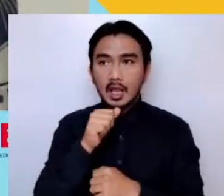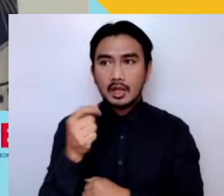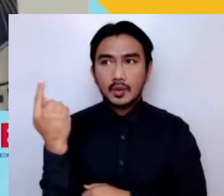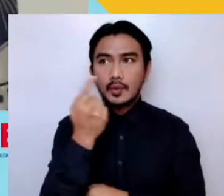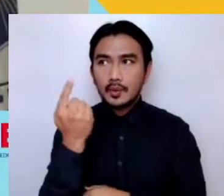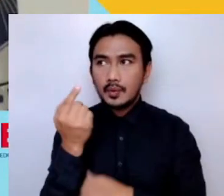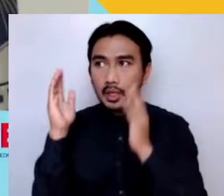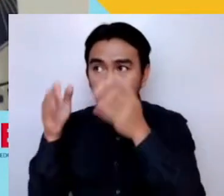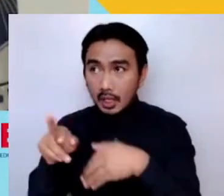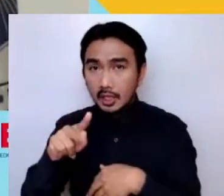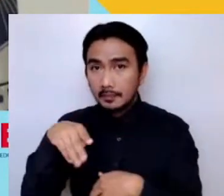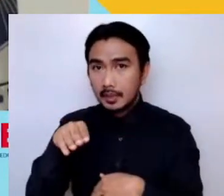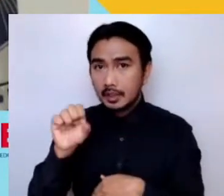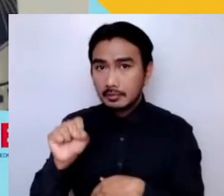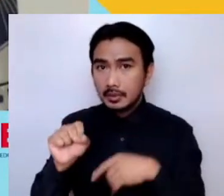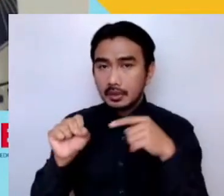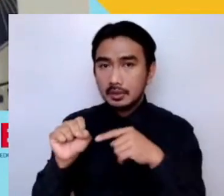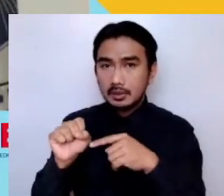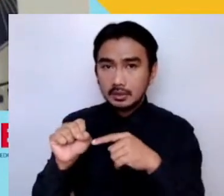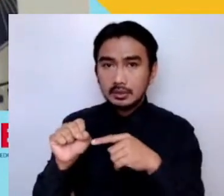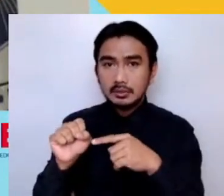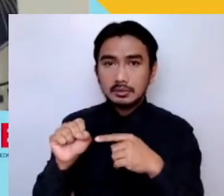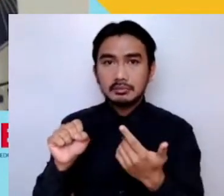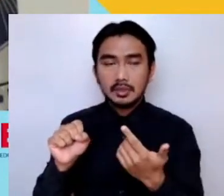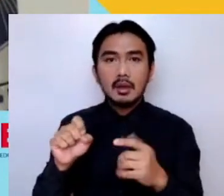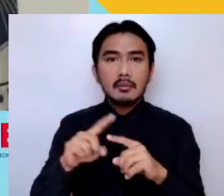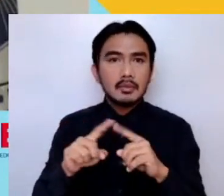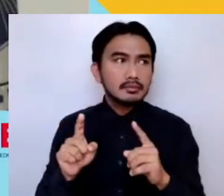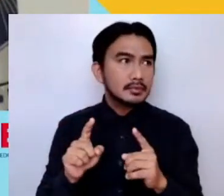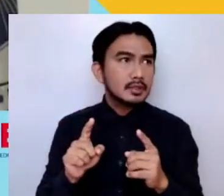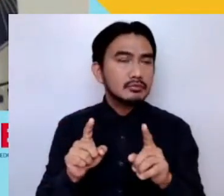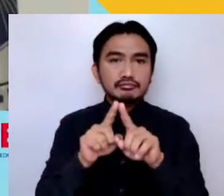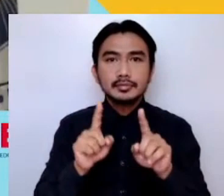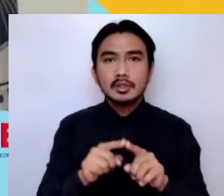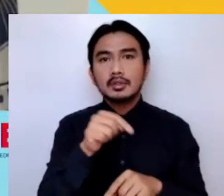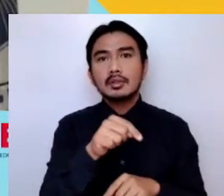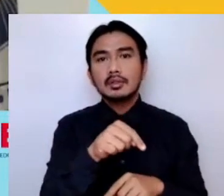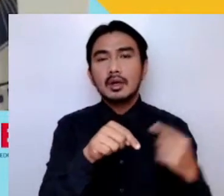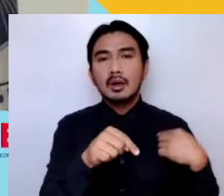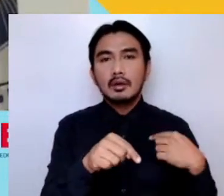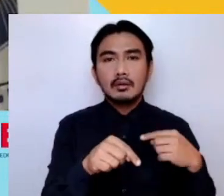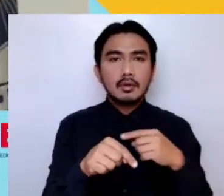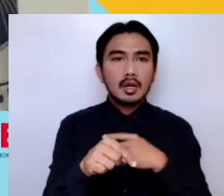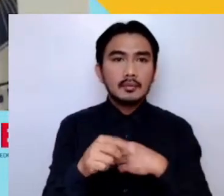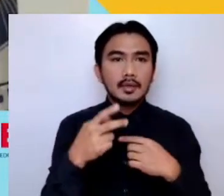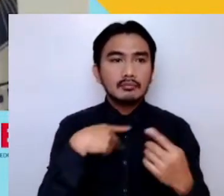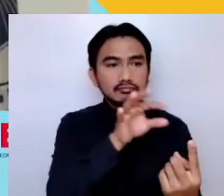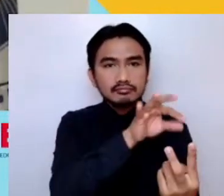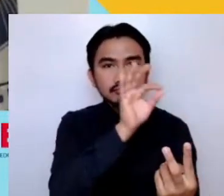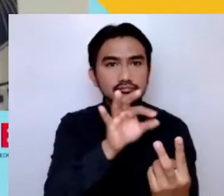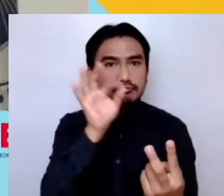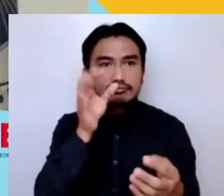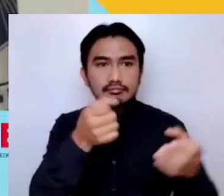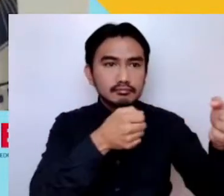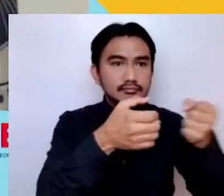the results-based performance management systems, but also our recruitment, selection, placement, or